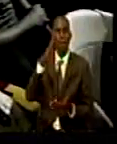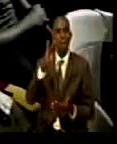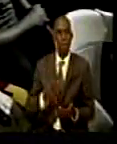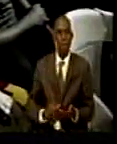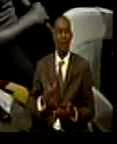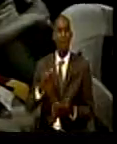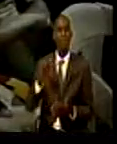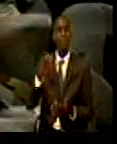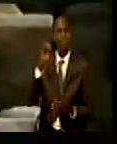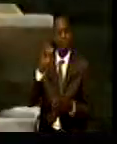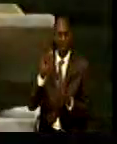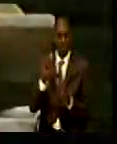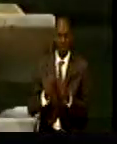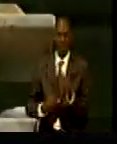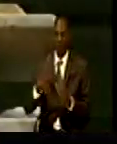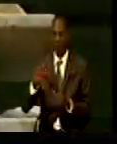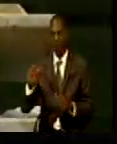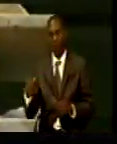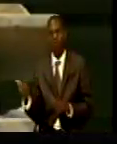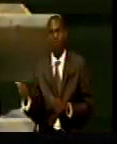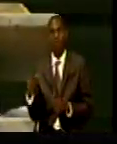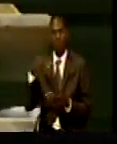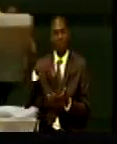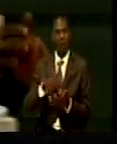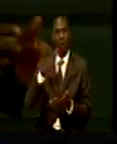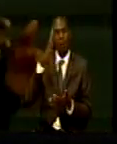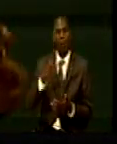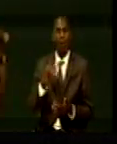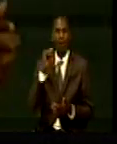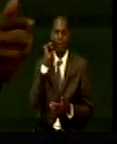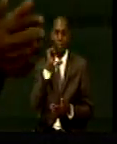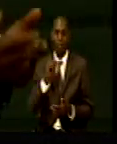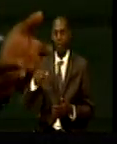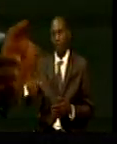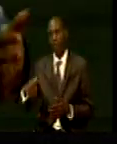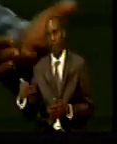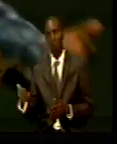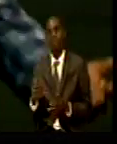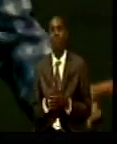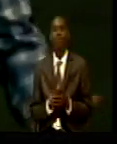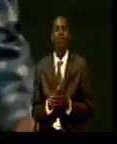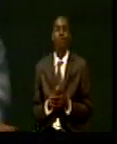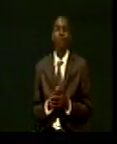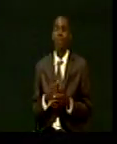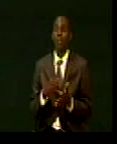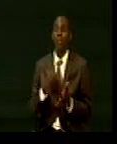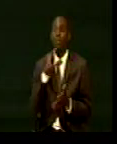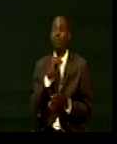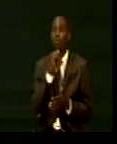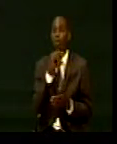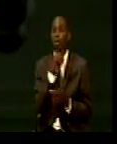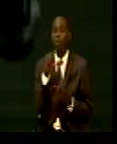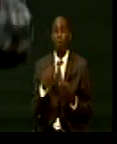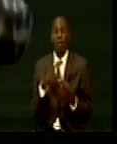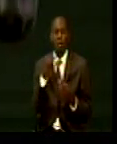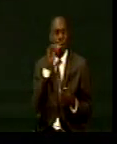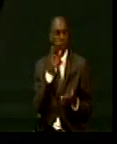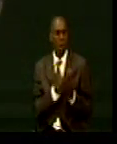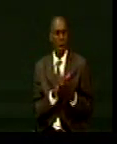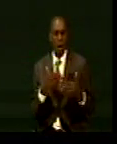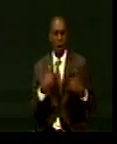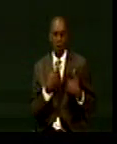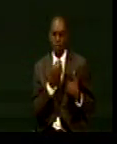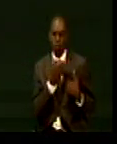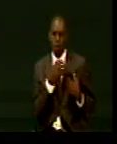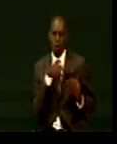other. Stand by each other. It is not that when the wife is having a little challenge, then pack